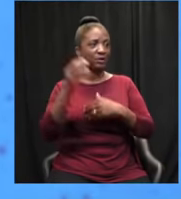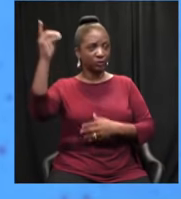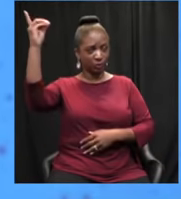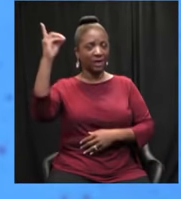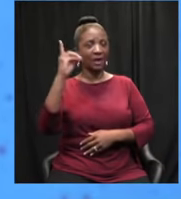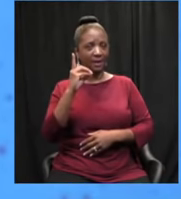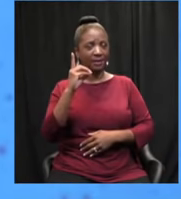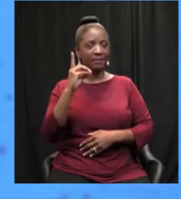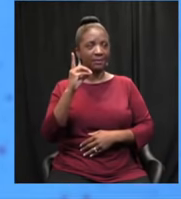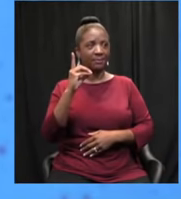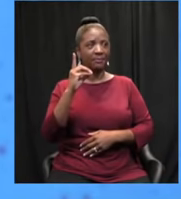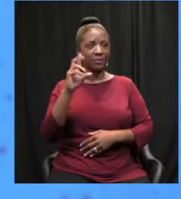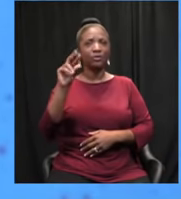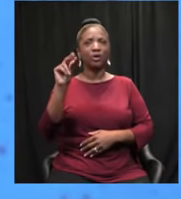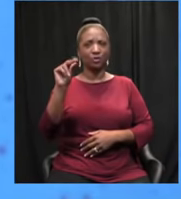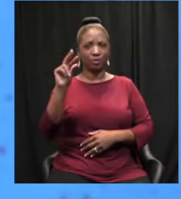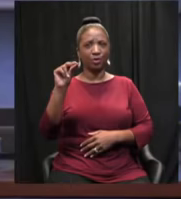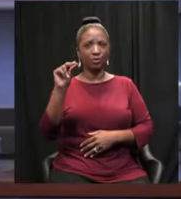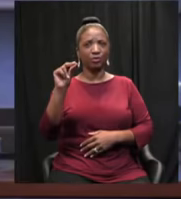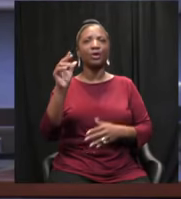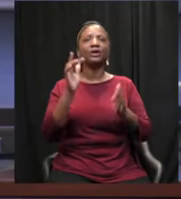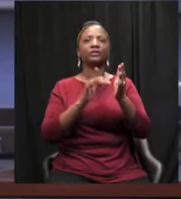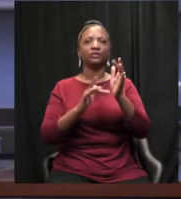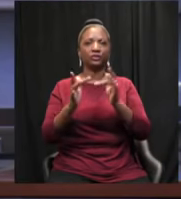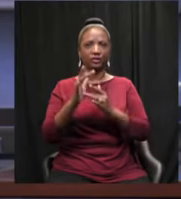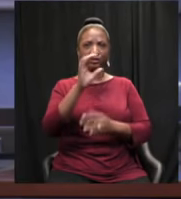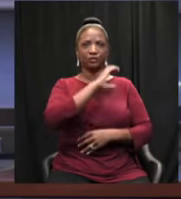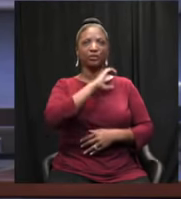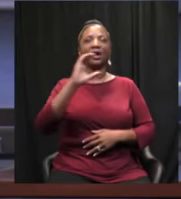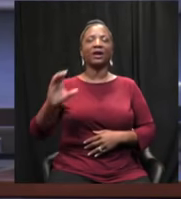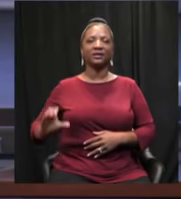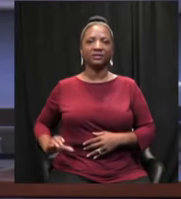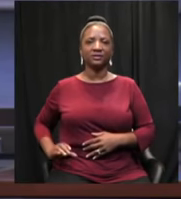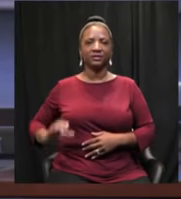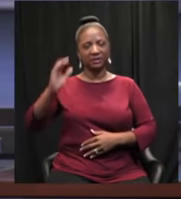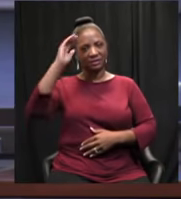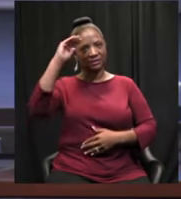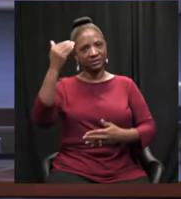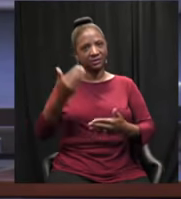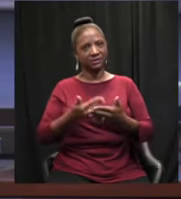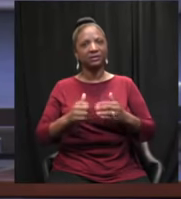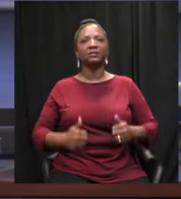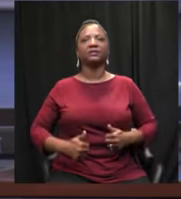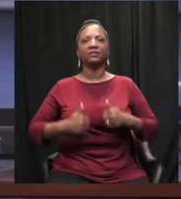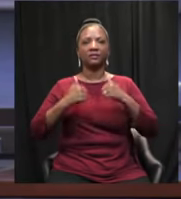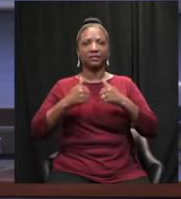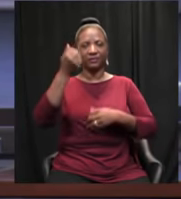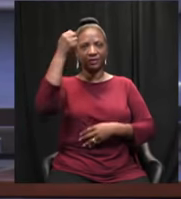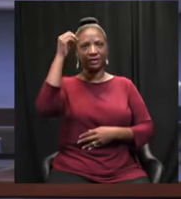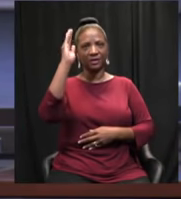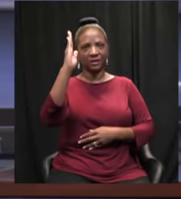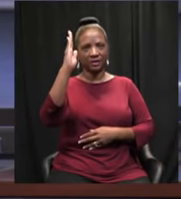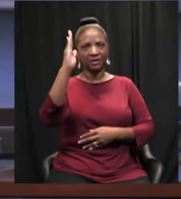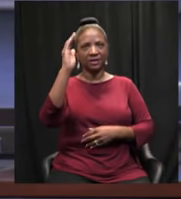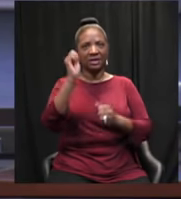No, no, no. Jesus Christ is the Son of the living God. And friends, with all that's happening in our world, with